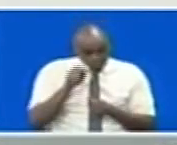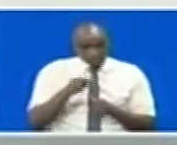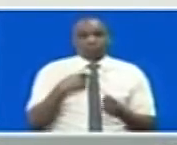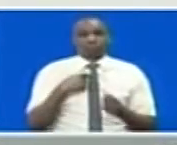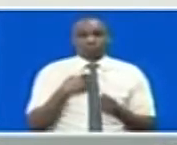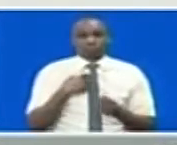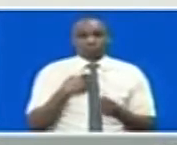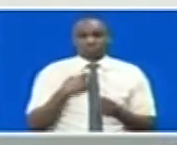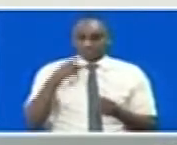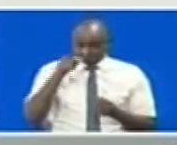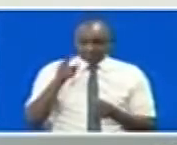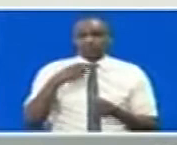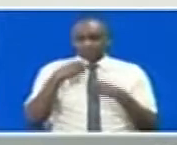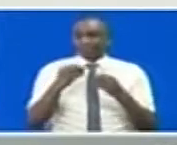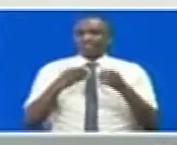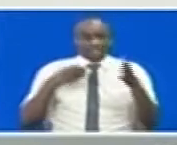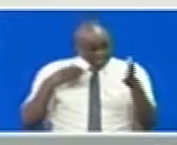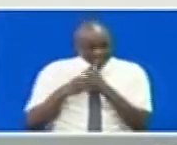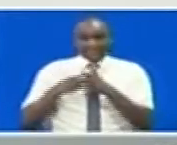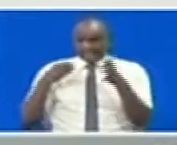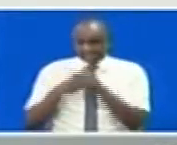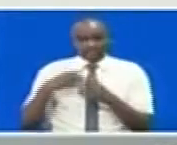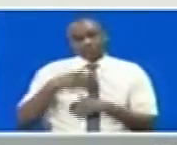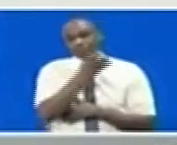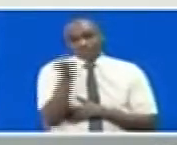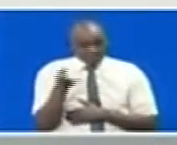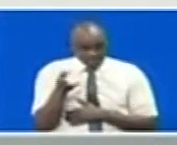charges against anybody. It's not the business of